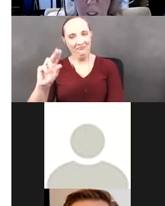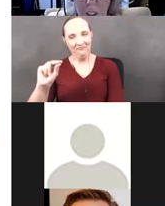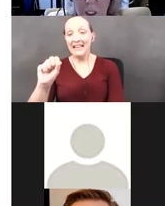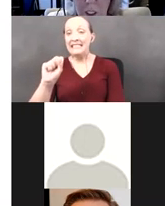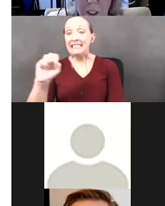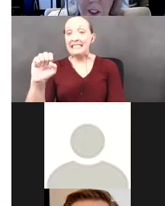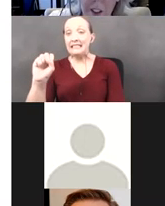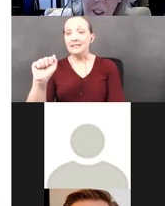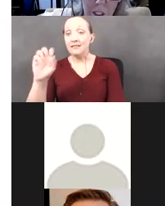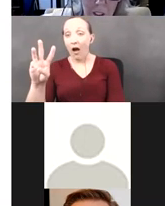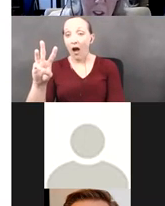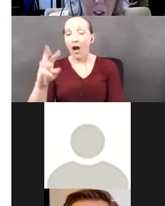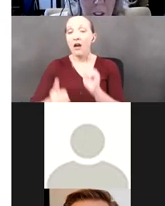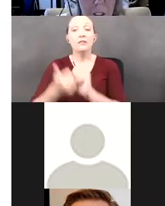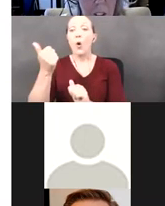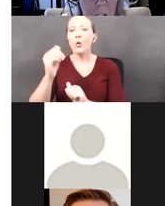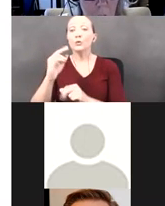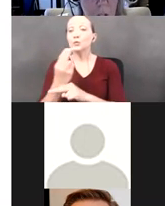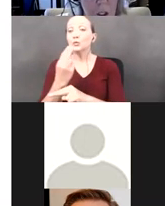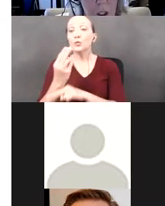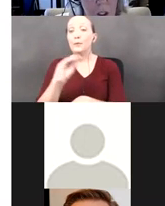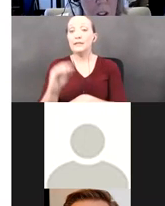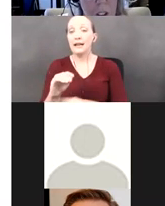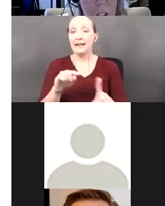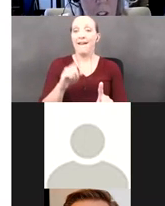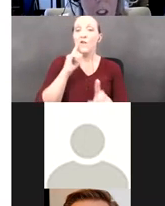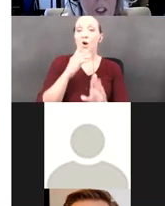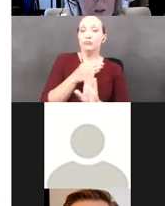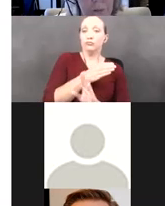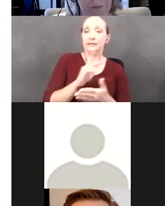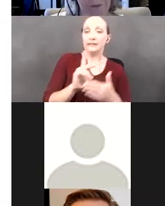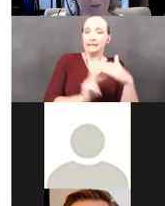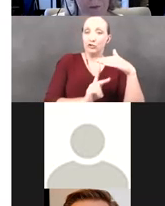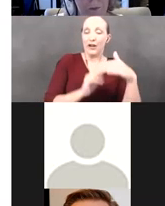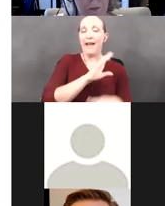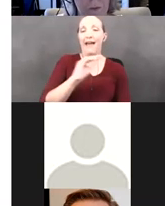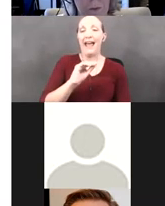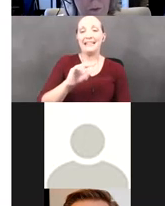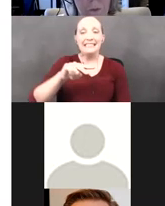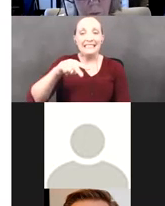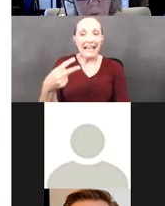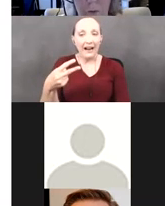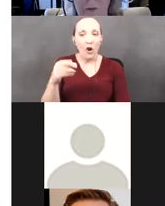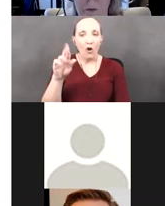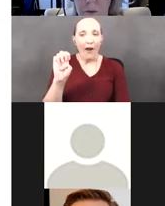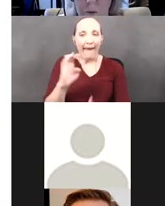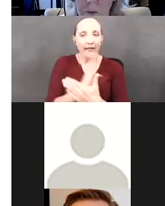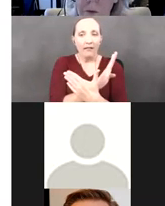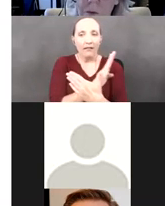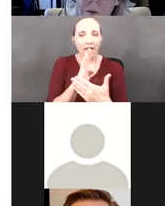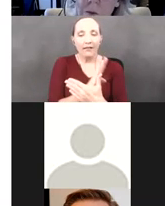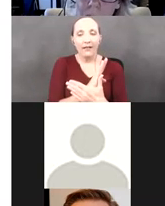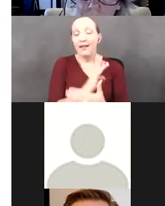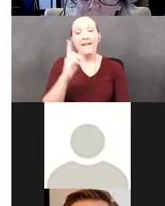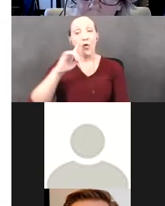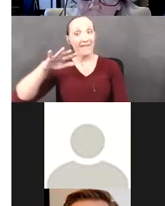that's being Seesaw, used by our eso se TK utiliza through para 2 los students. grados So de if you have kinder a 5th transicional grade a child, segundo they are grado. most Entonces, si likely su hijo está en